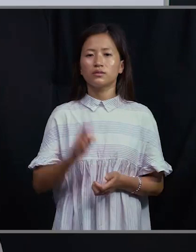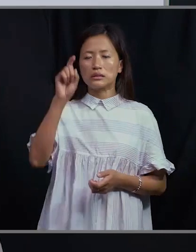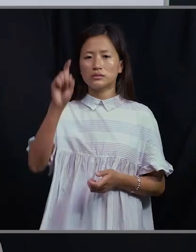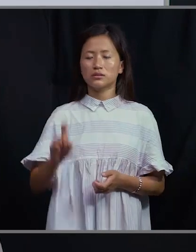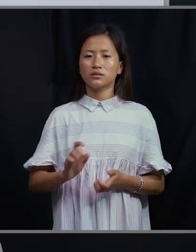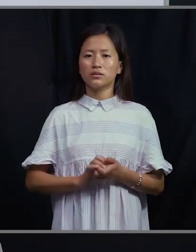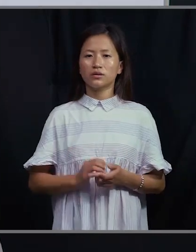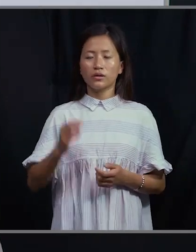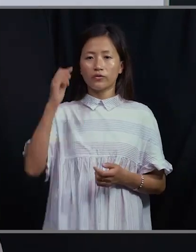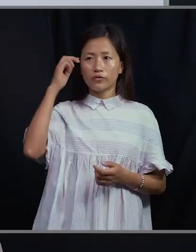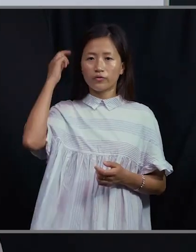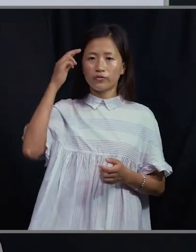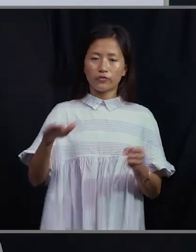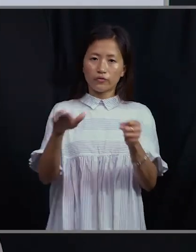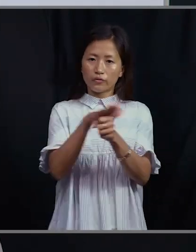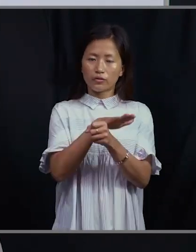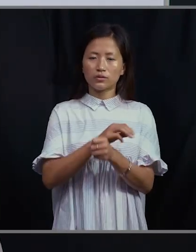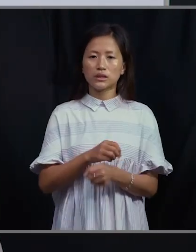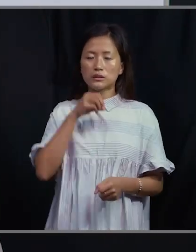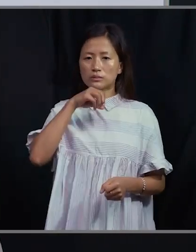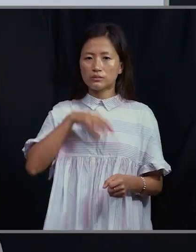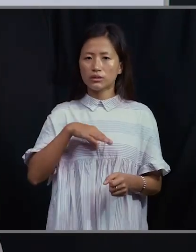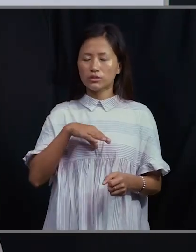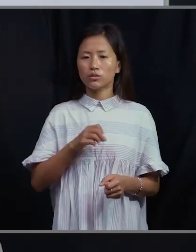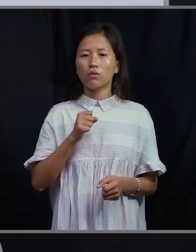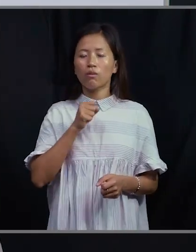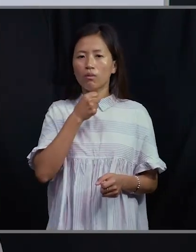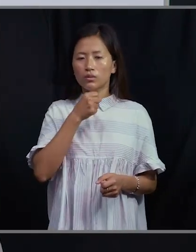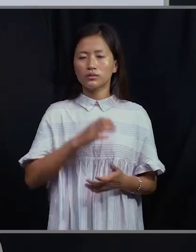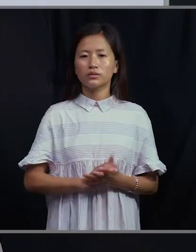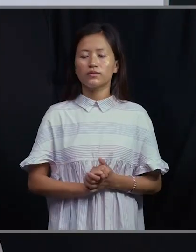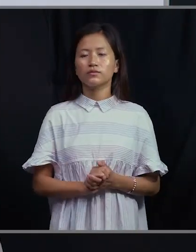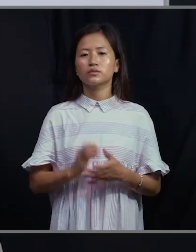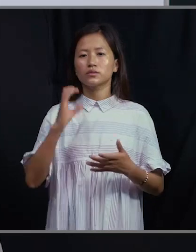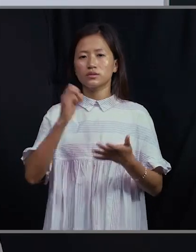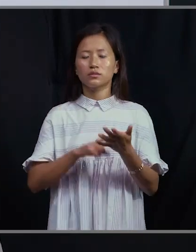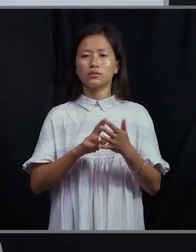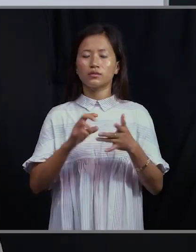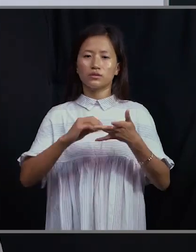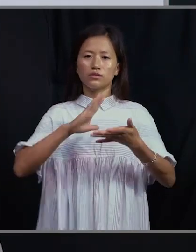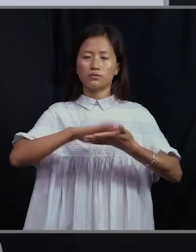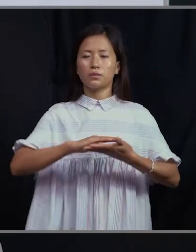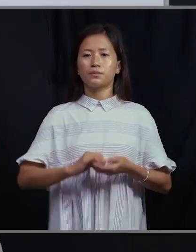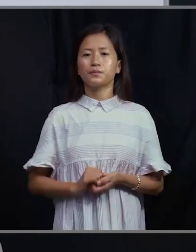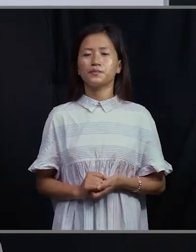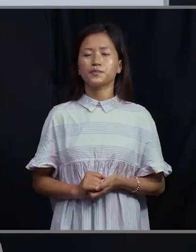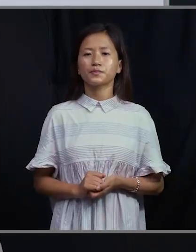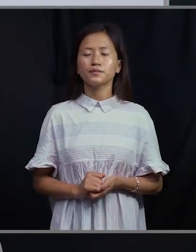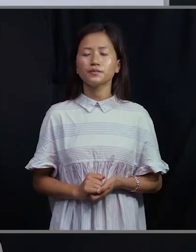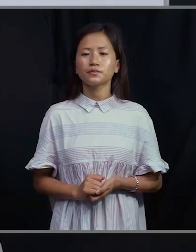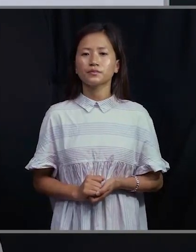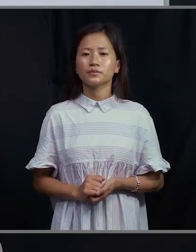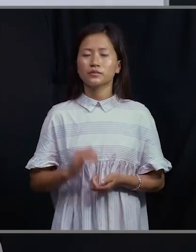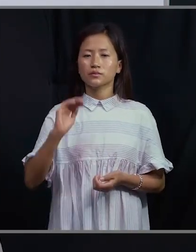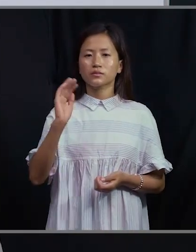to be fully matured in order to take the, contract of marriage. Now,